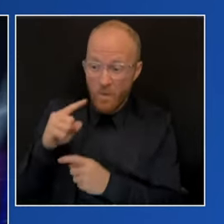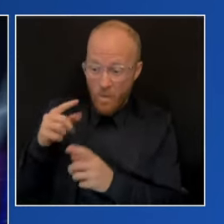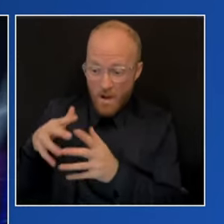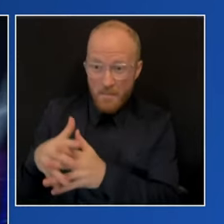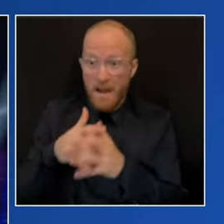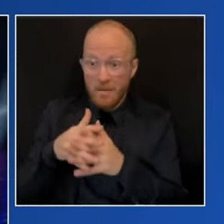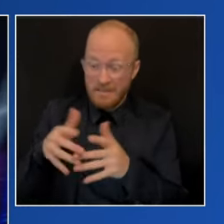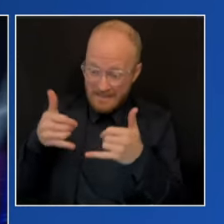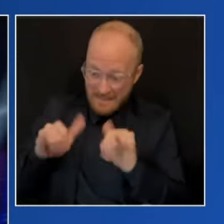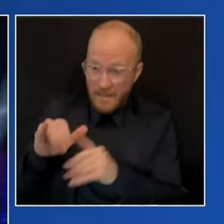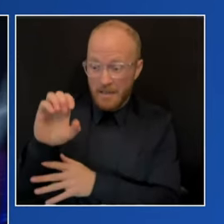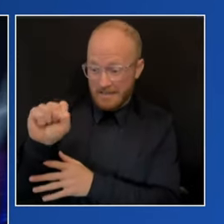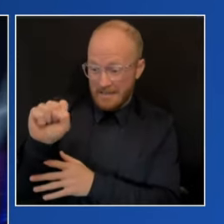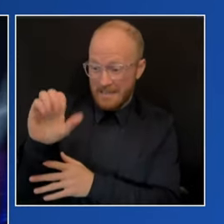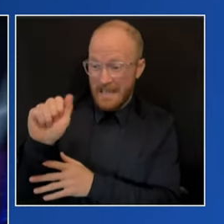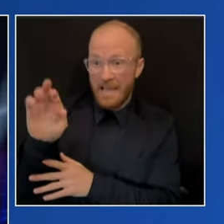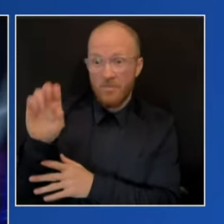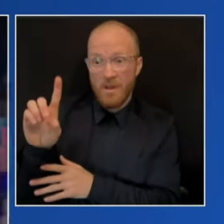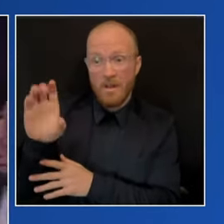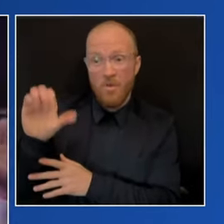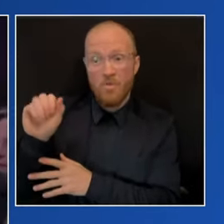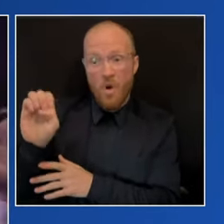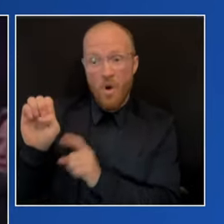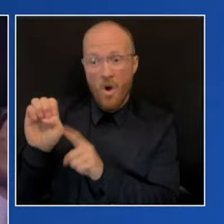I mean it.